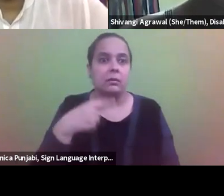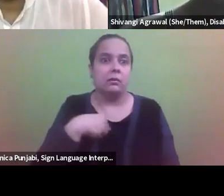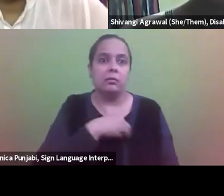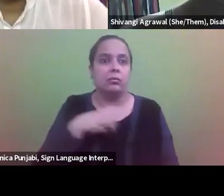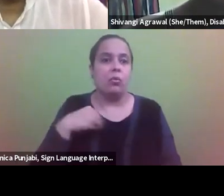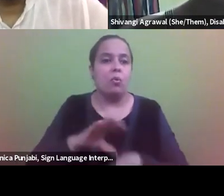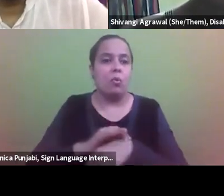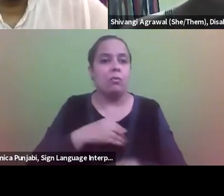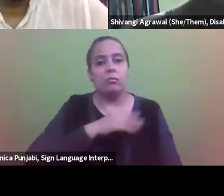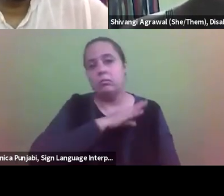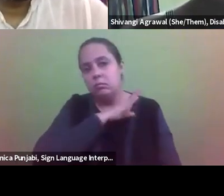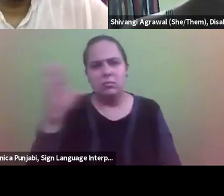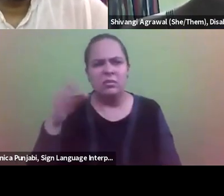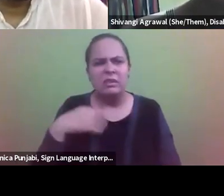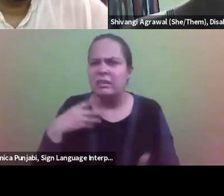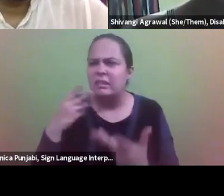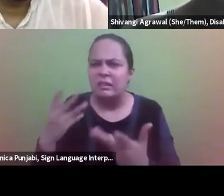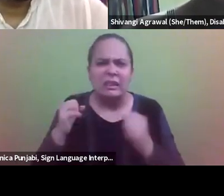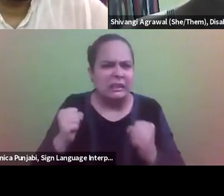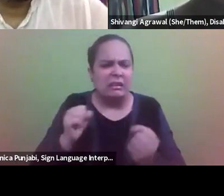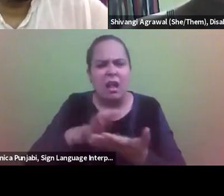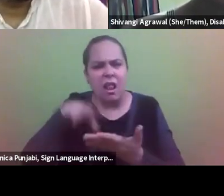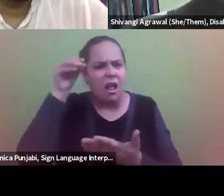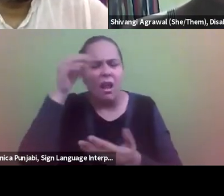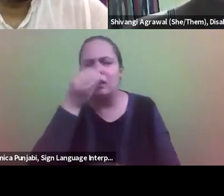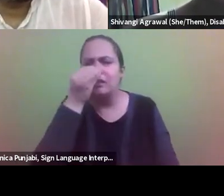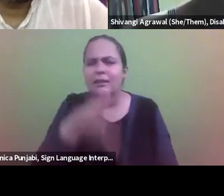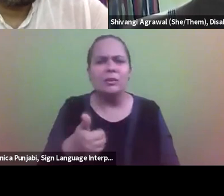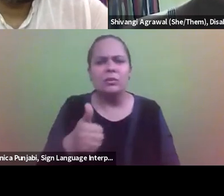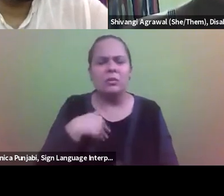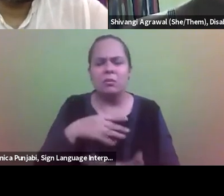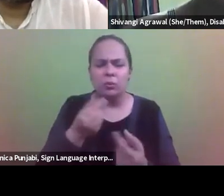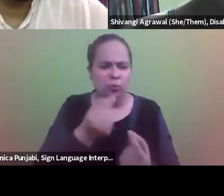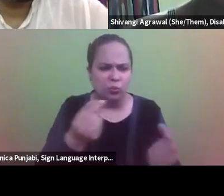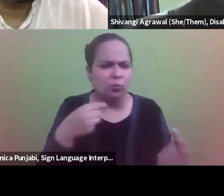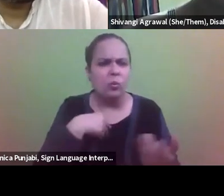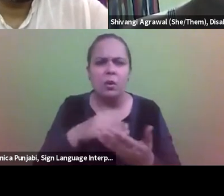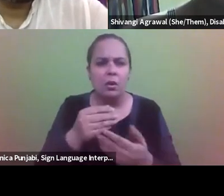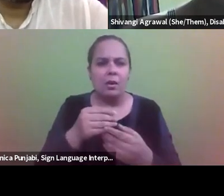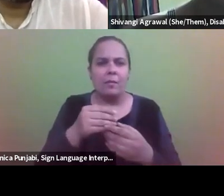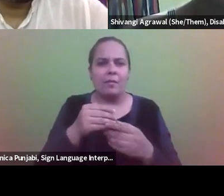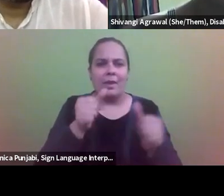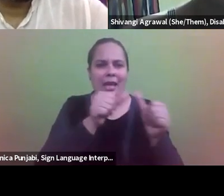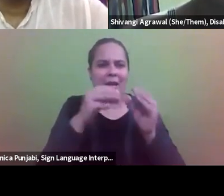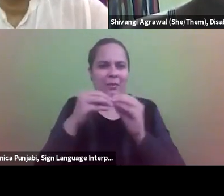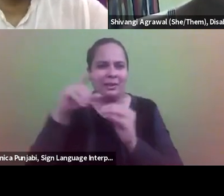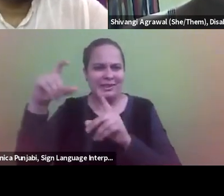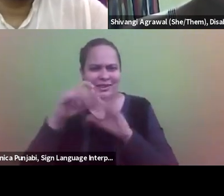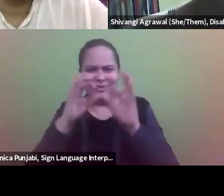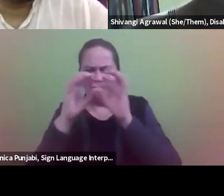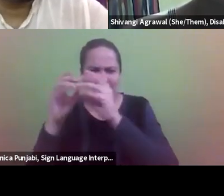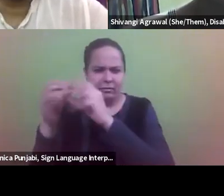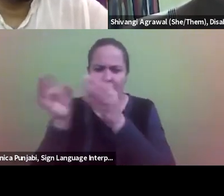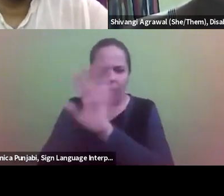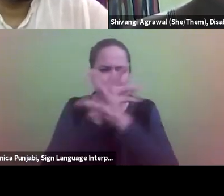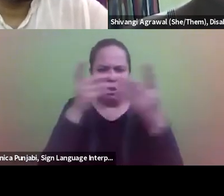and be like, why do I have this difficulty at learning? There are certain things that, I mean, the letters kept on dancing for me all the time, and there was